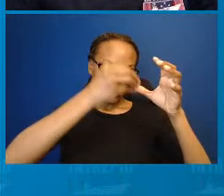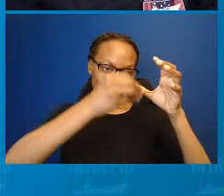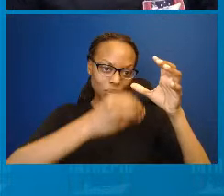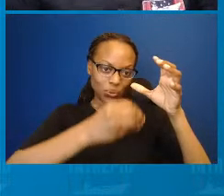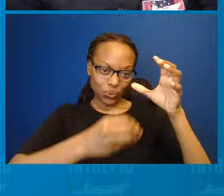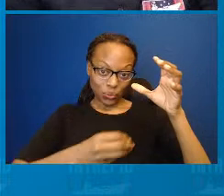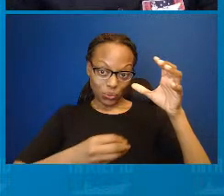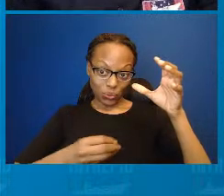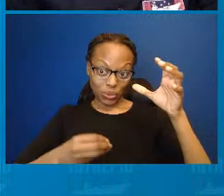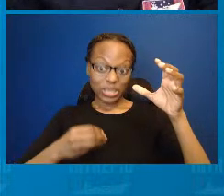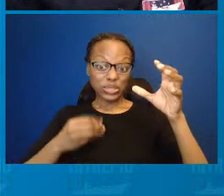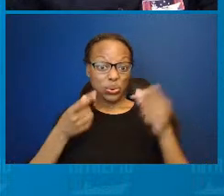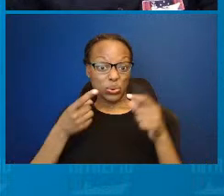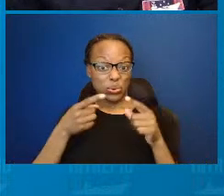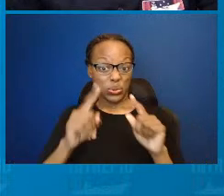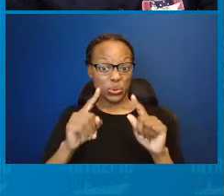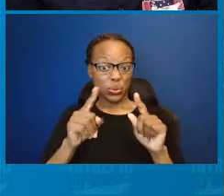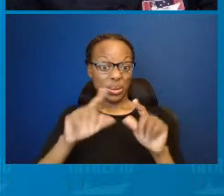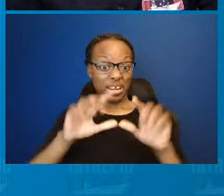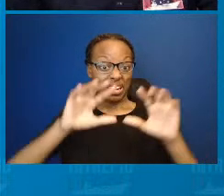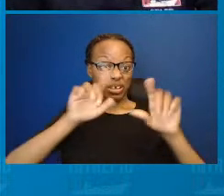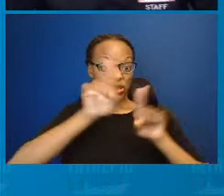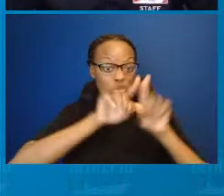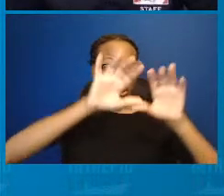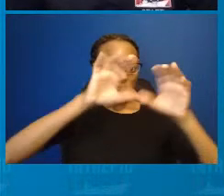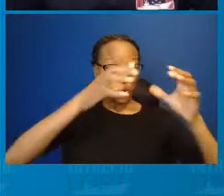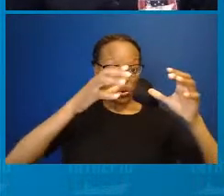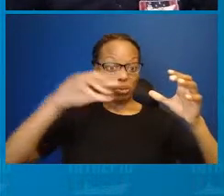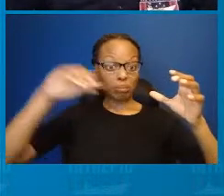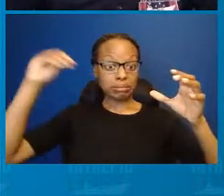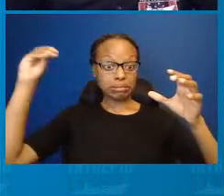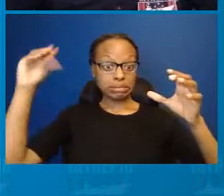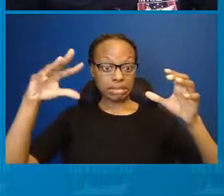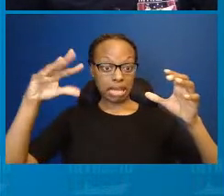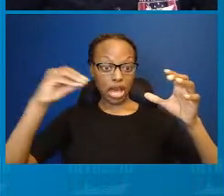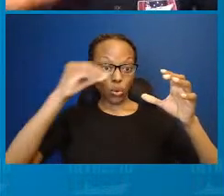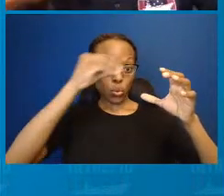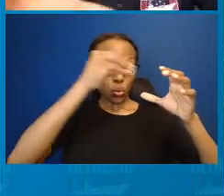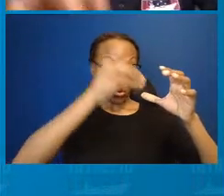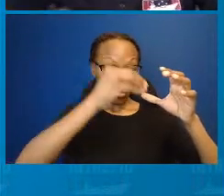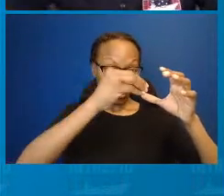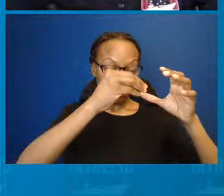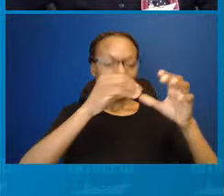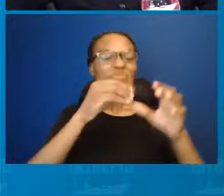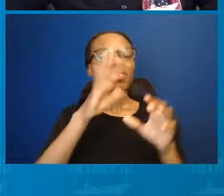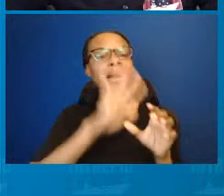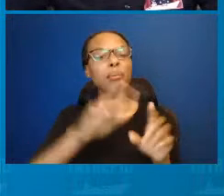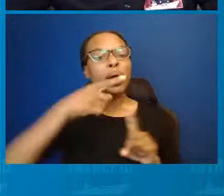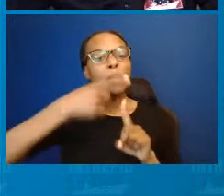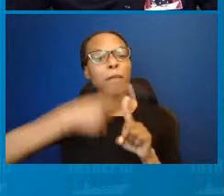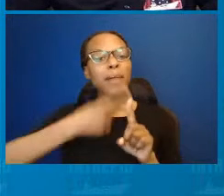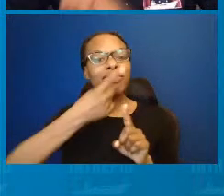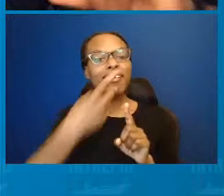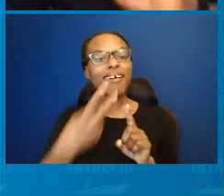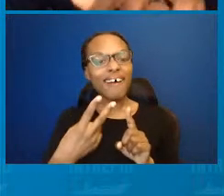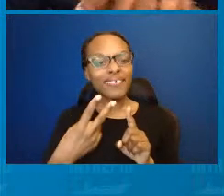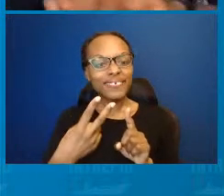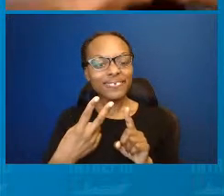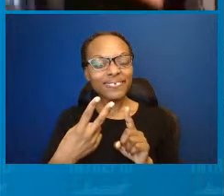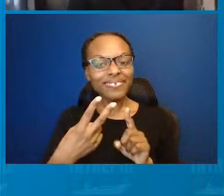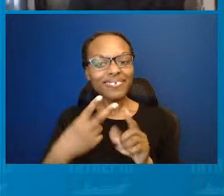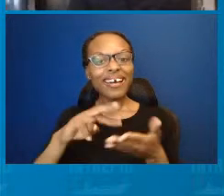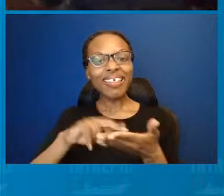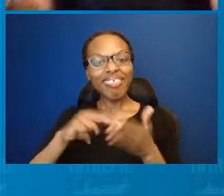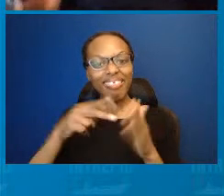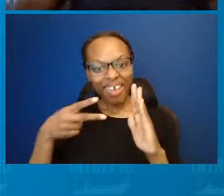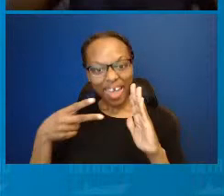right? Now, here's the thing, though. All of these stories with these names and these constellations, do you all think that